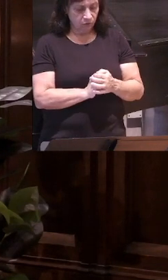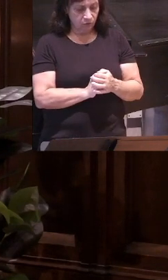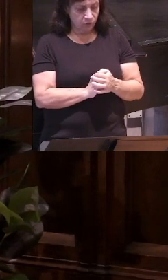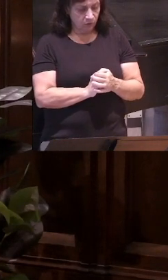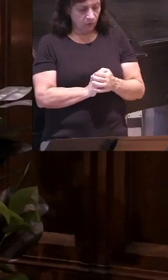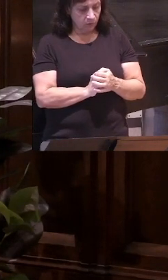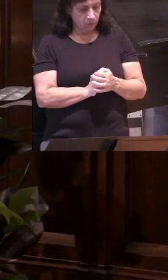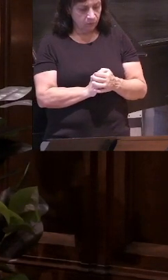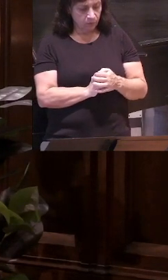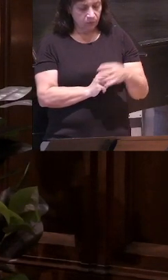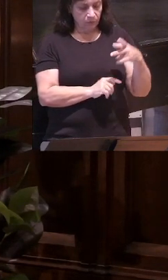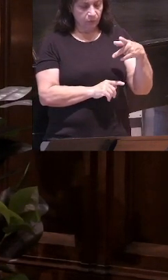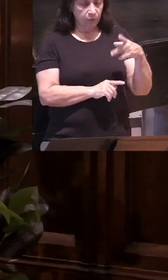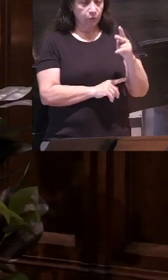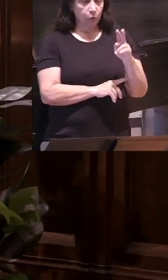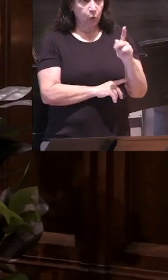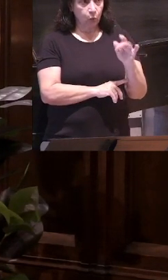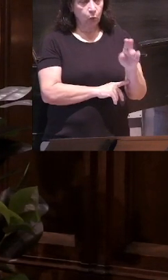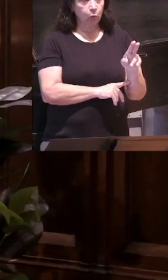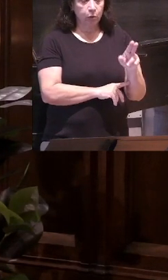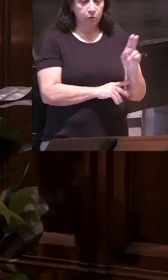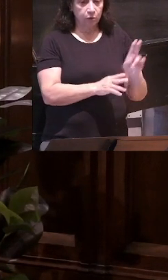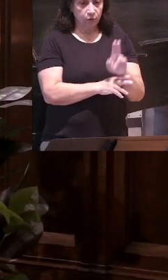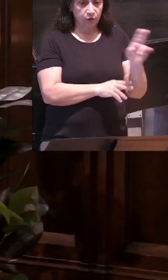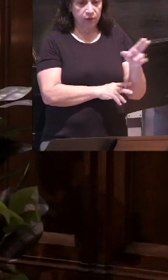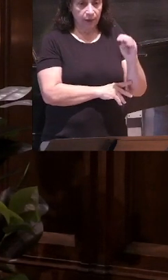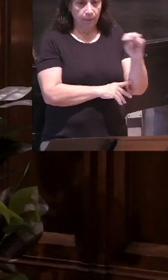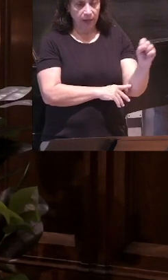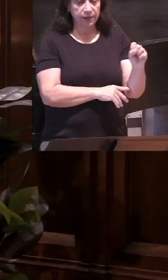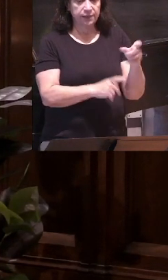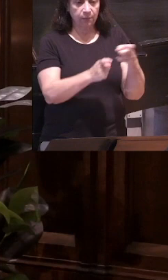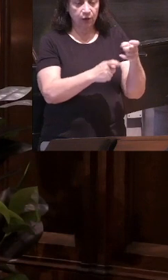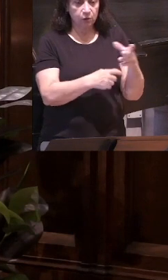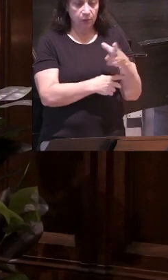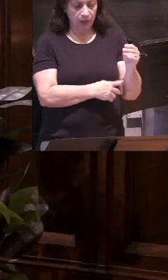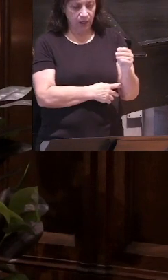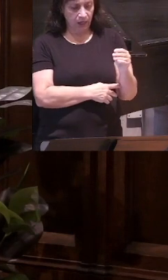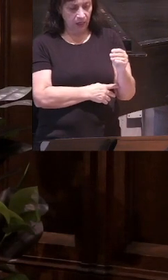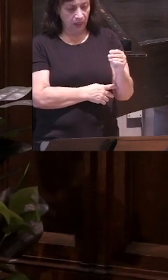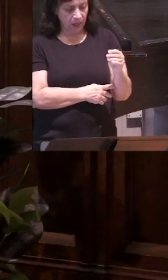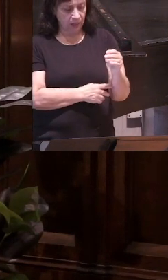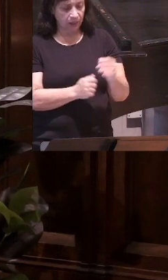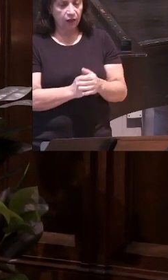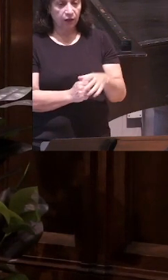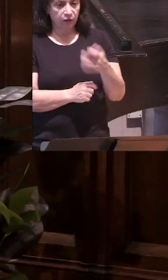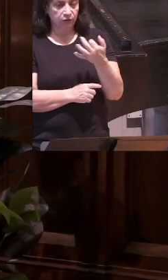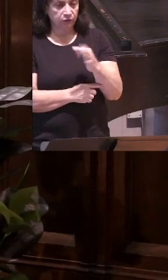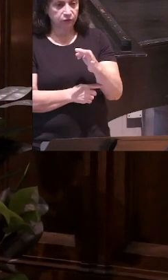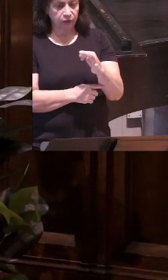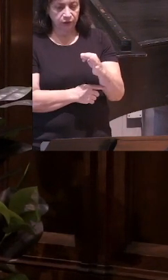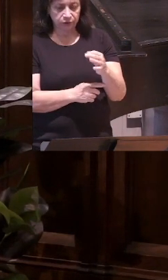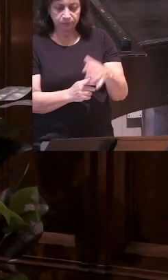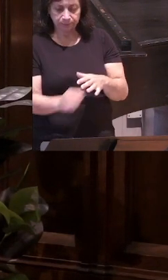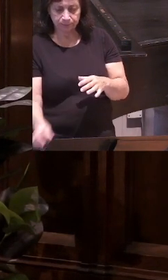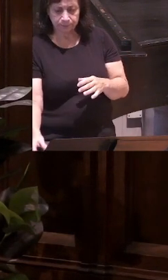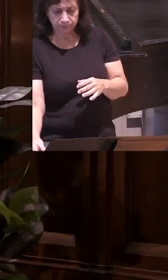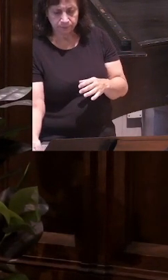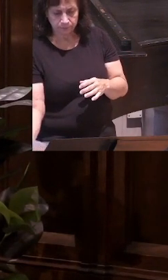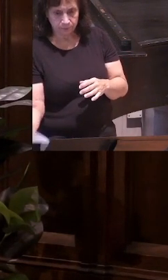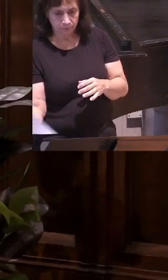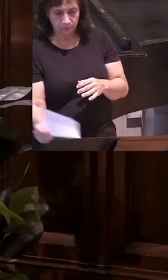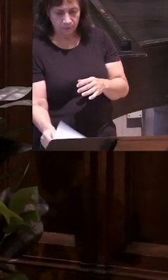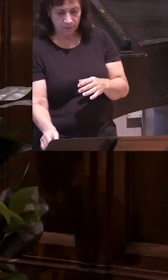University, a MS in management, and École Supérieure de Commerce